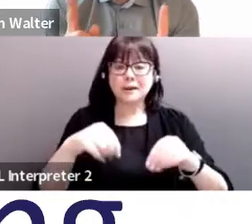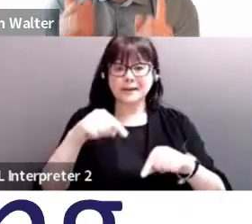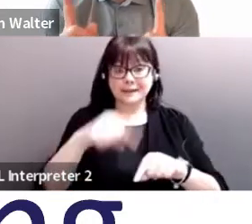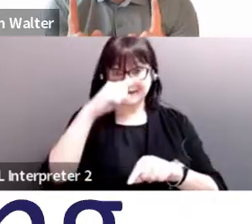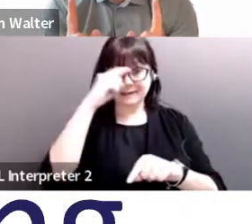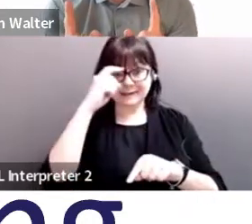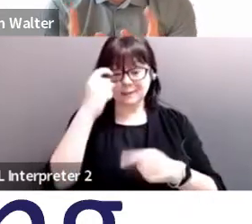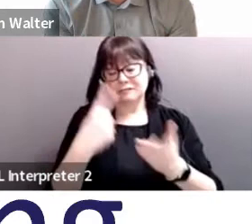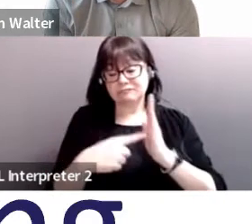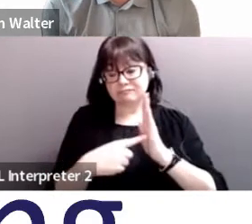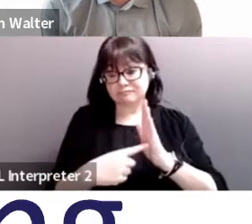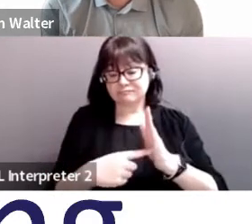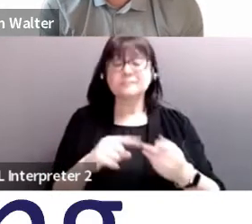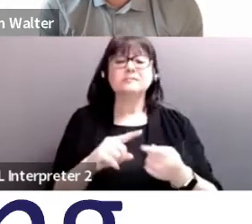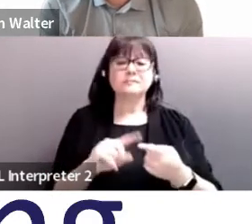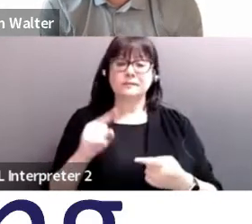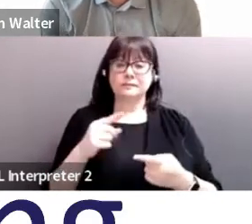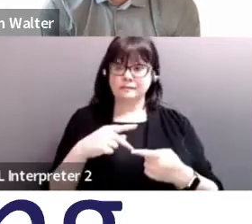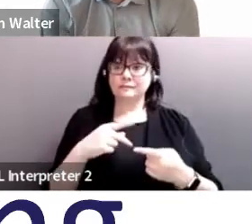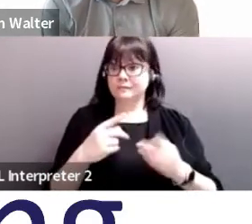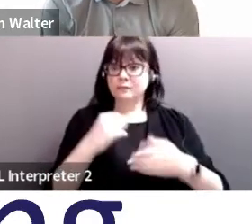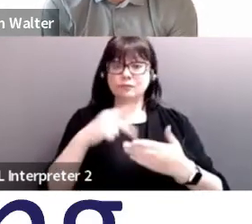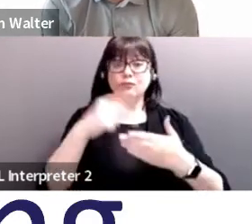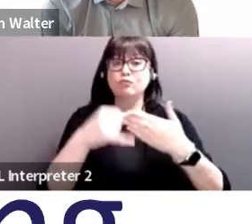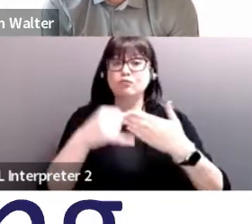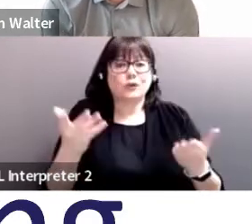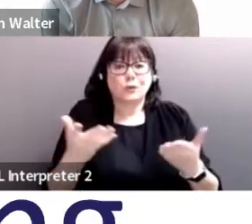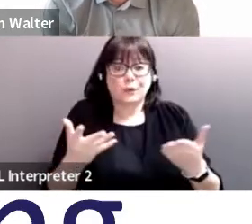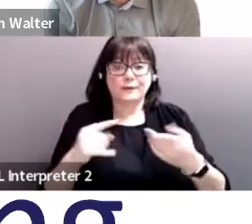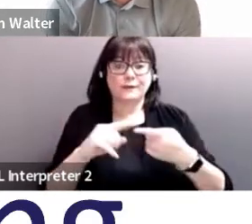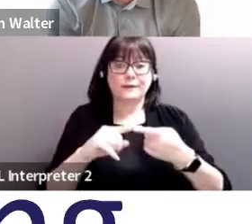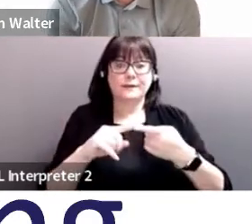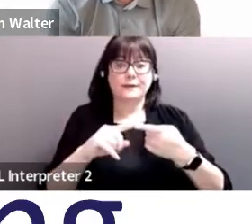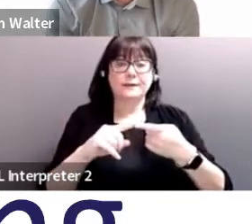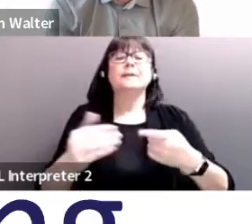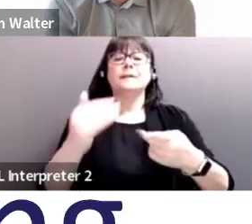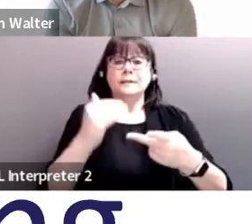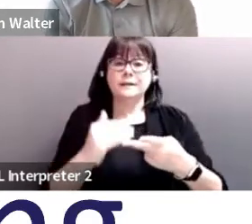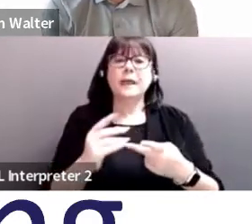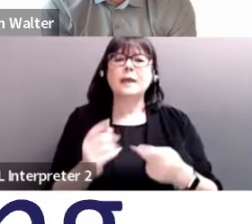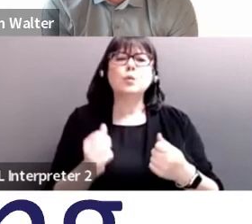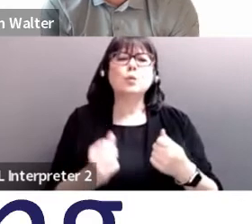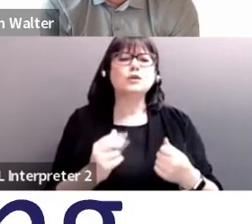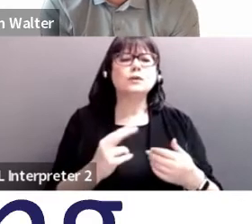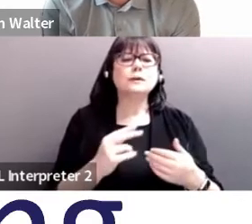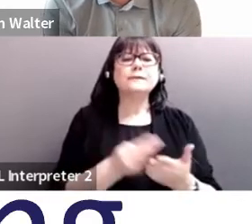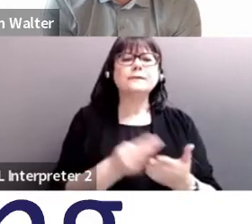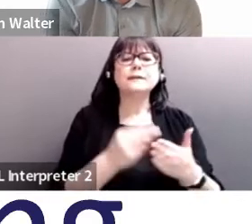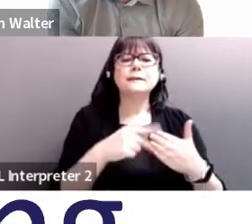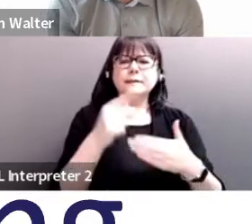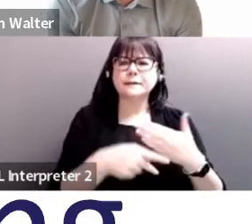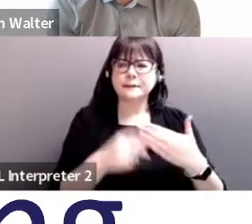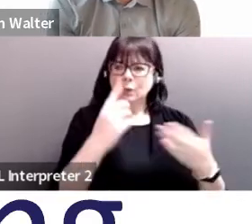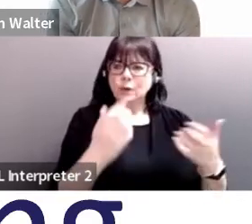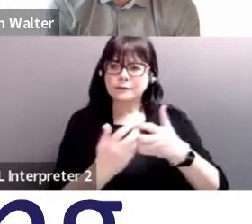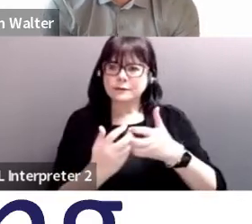1, identify a project. Now, step 2 is going to be identifying a program that works for you, right? So a funding program that actually is going to be